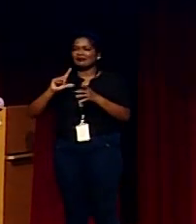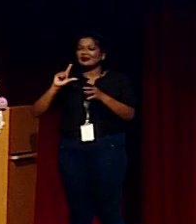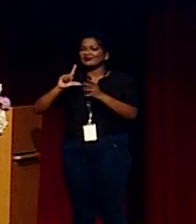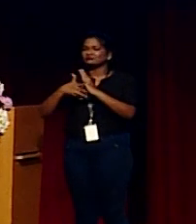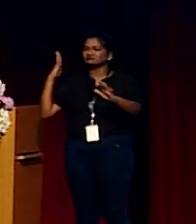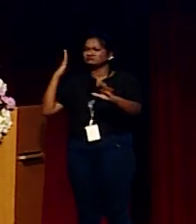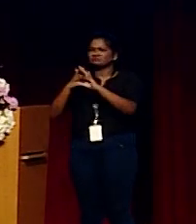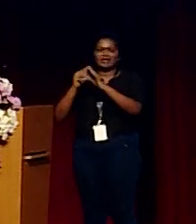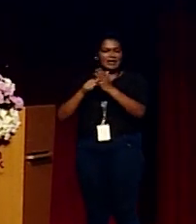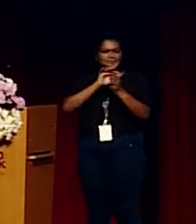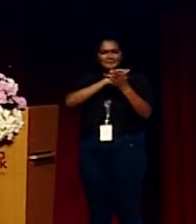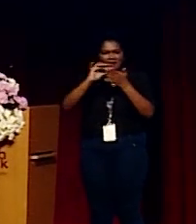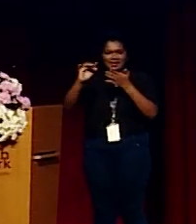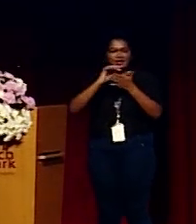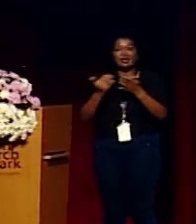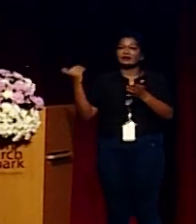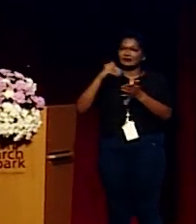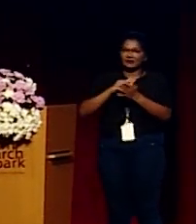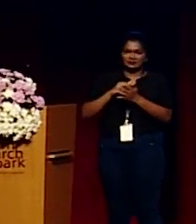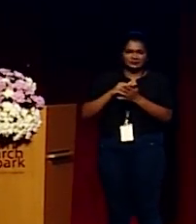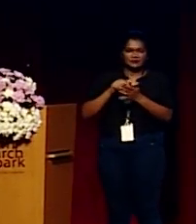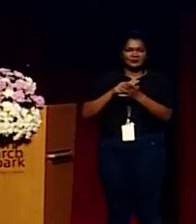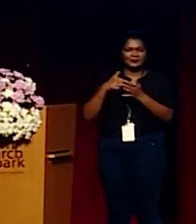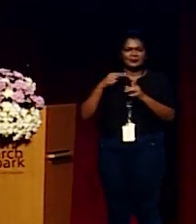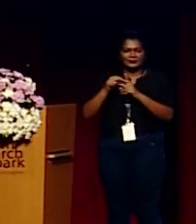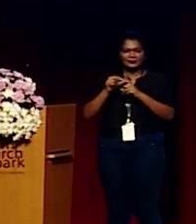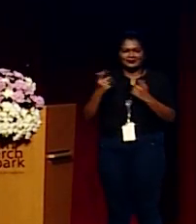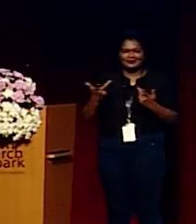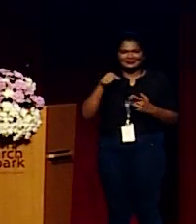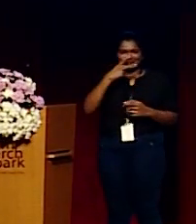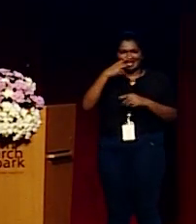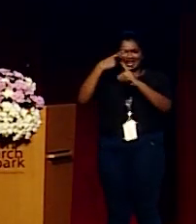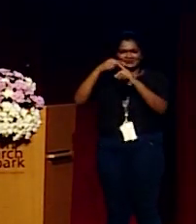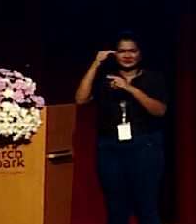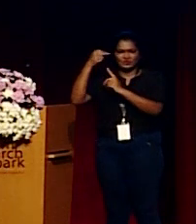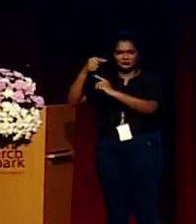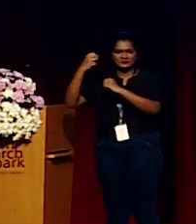into 8-bit Braille. And again, let me do that for you here.